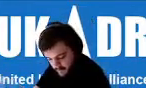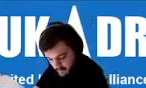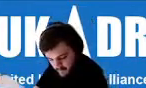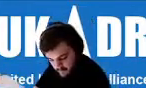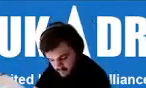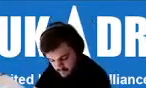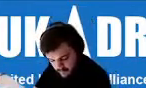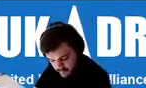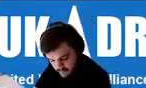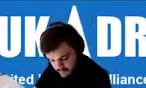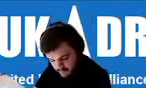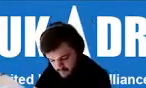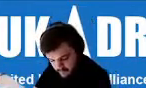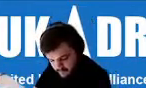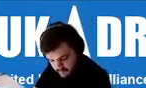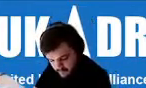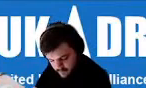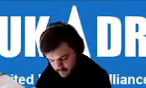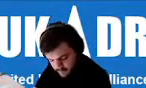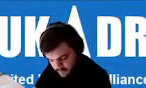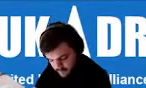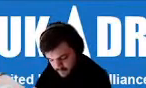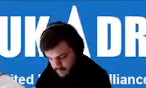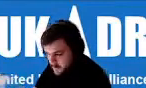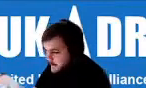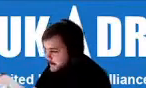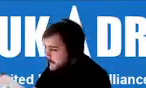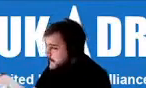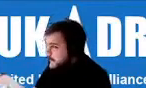we start closing this event?